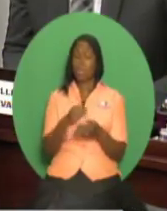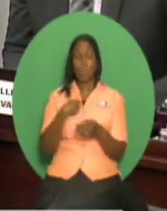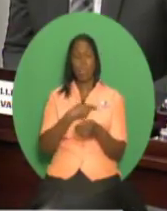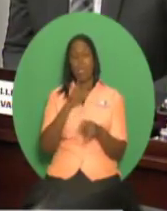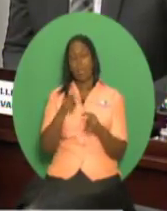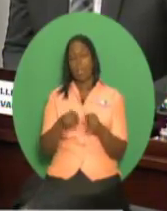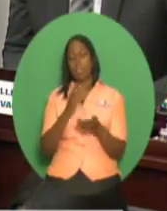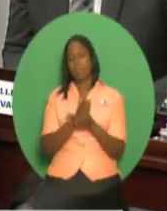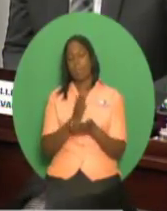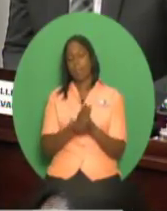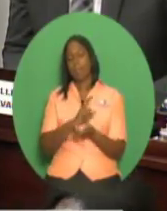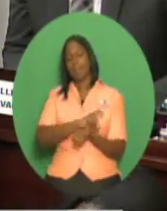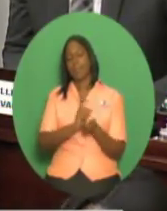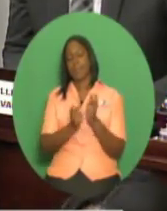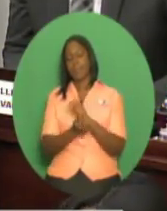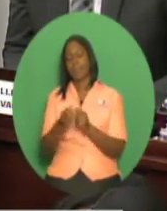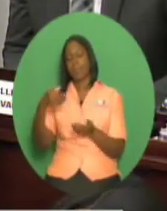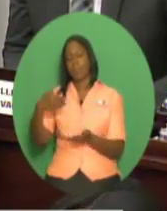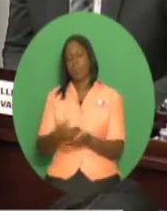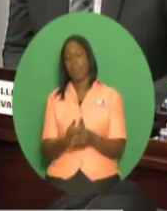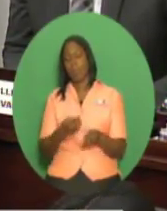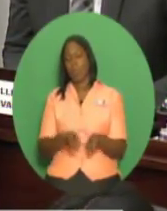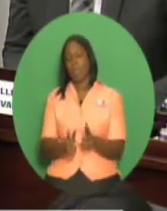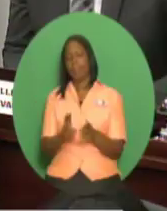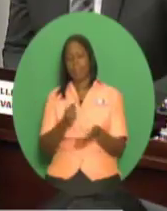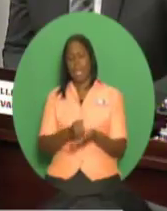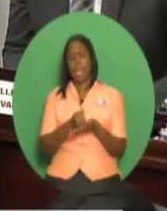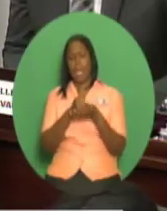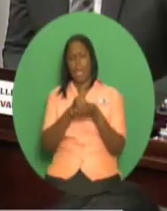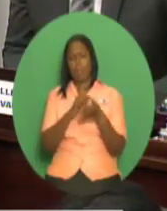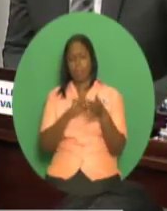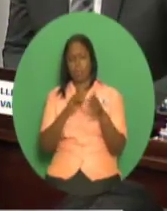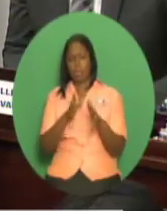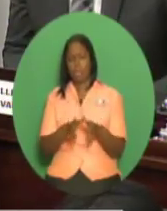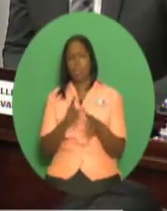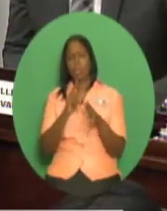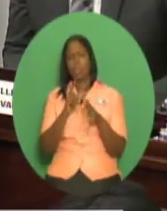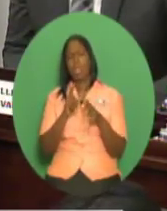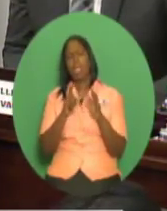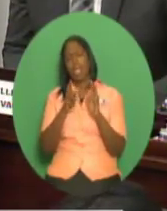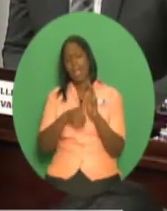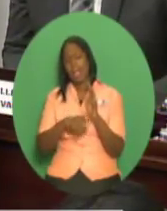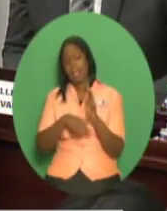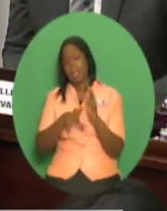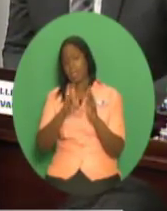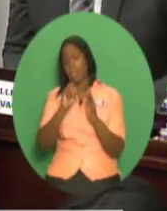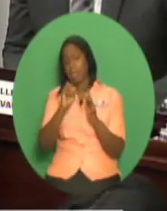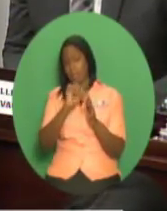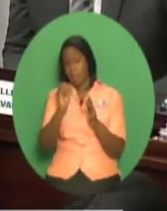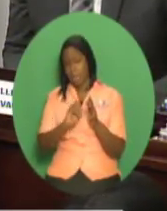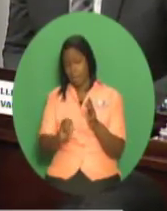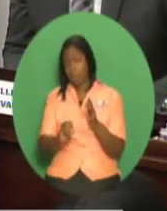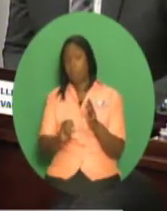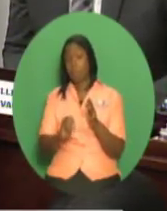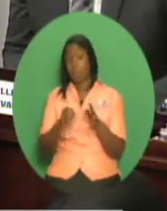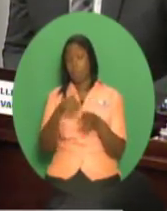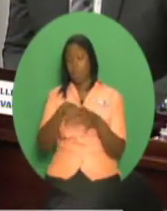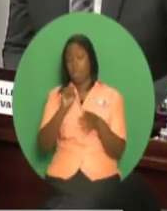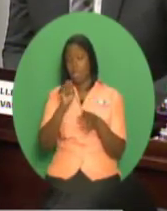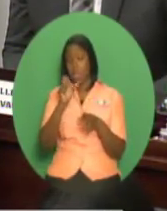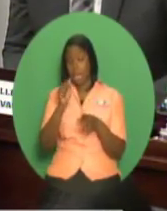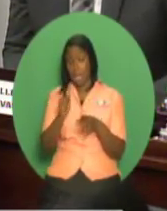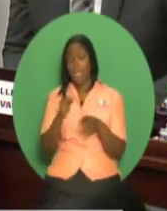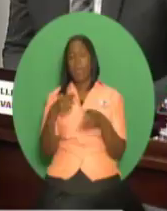this. As a result, we have embarked on an initiative that will assist these